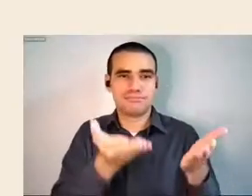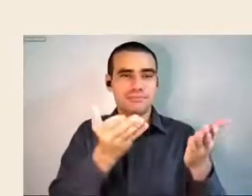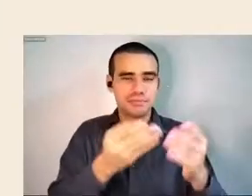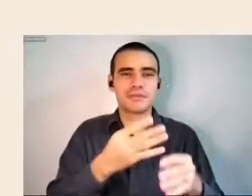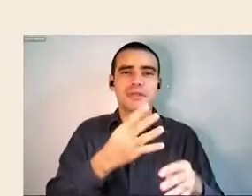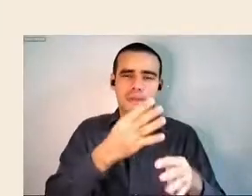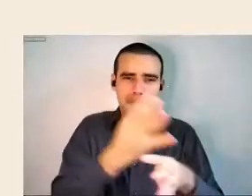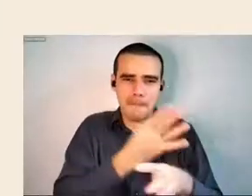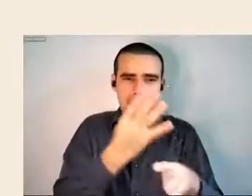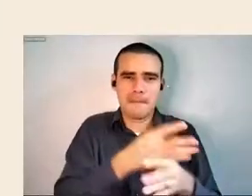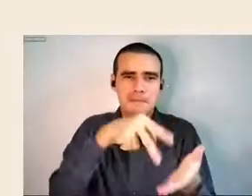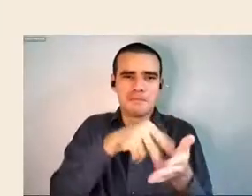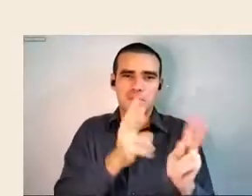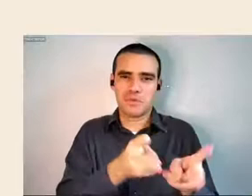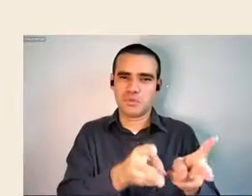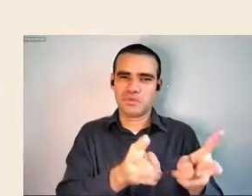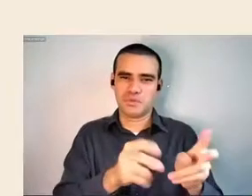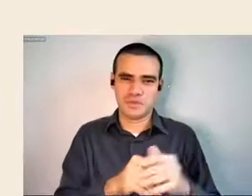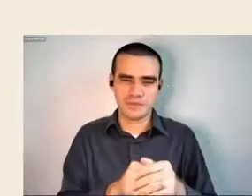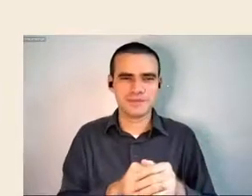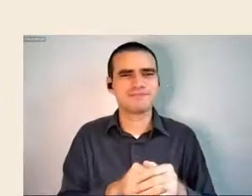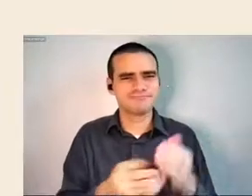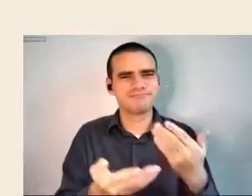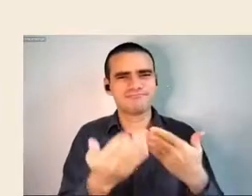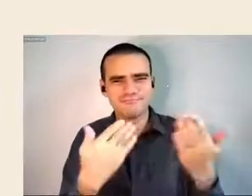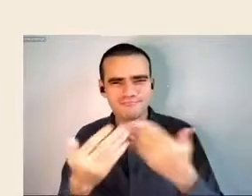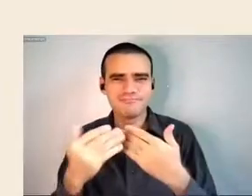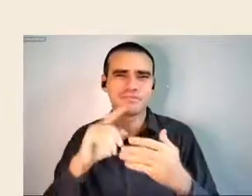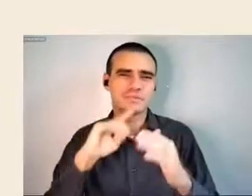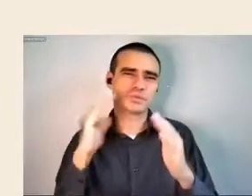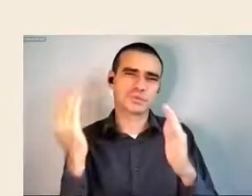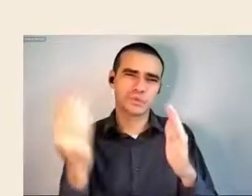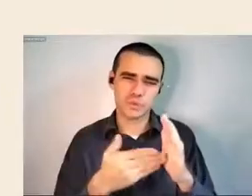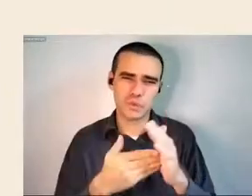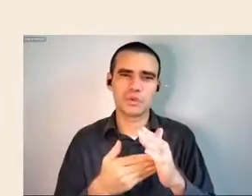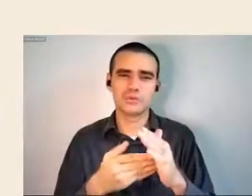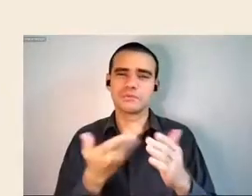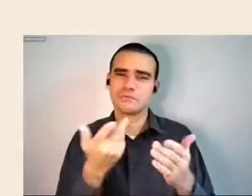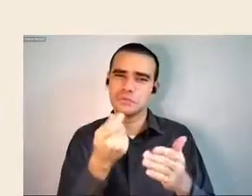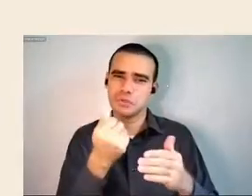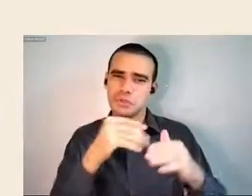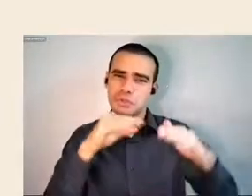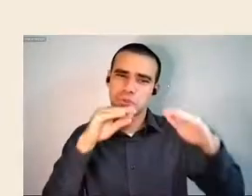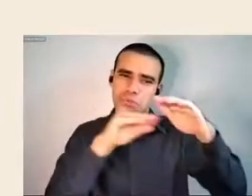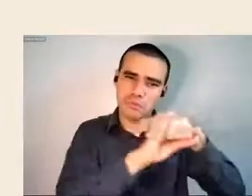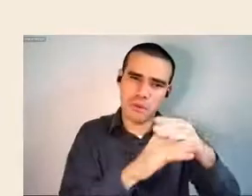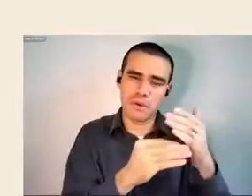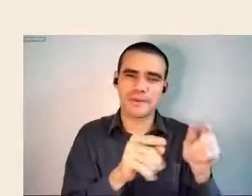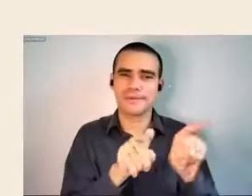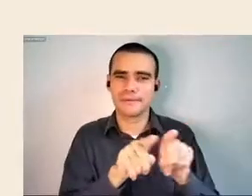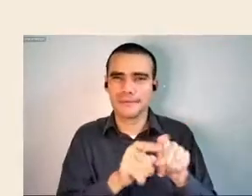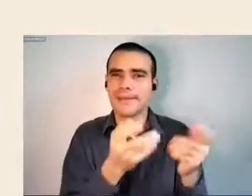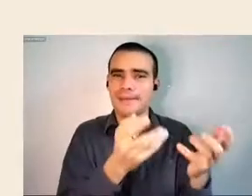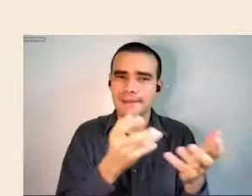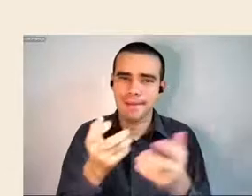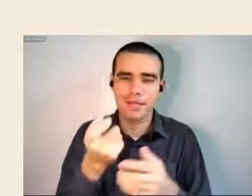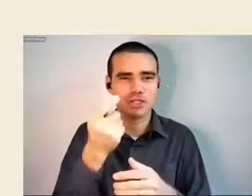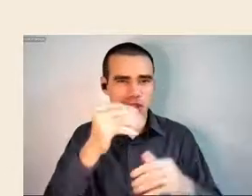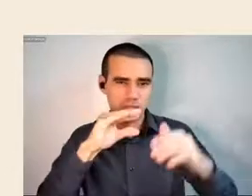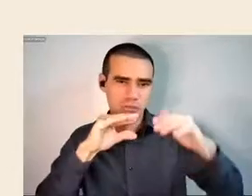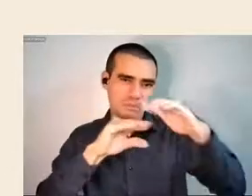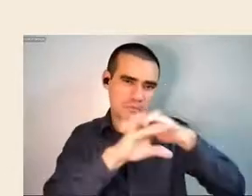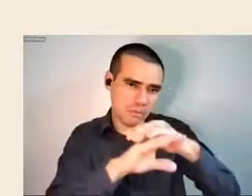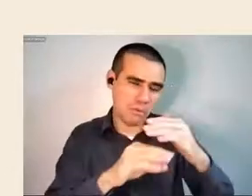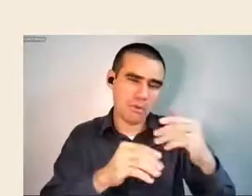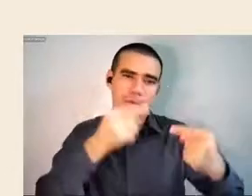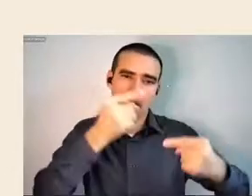and prosperous Amazon. These are talks for everybody, for the people who seek investment, options to invest,